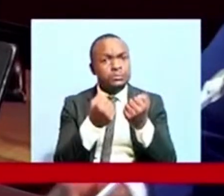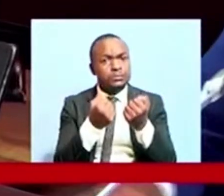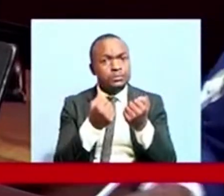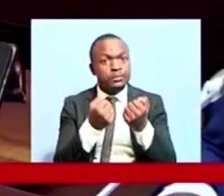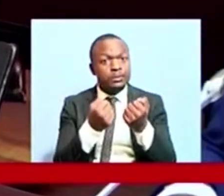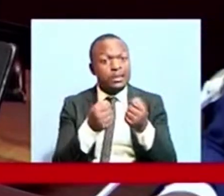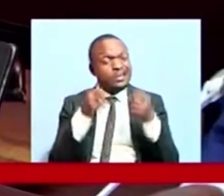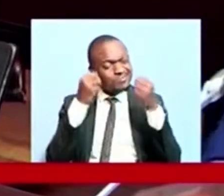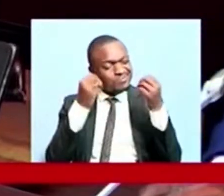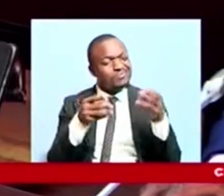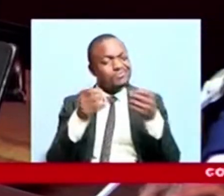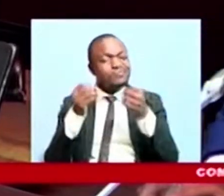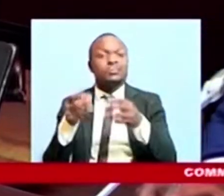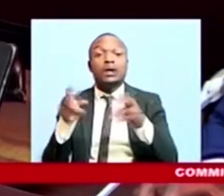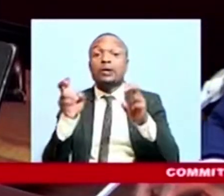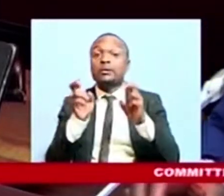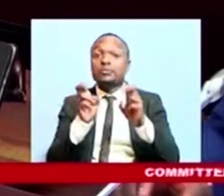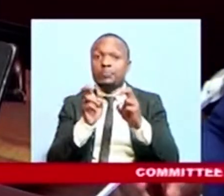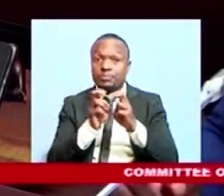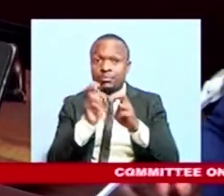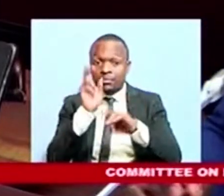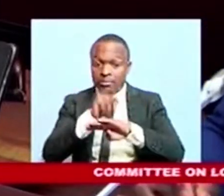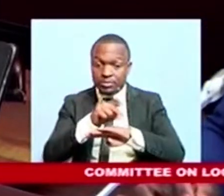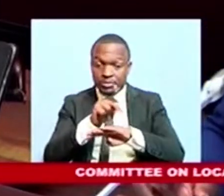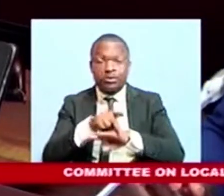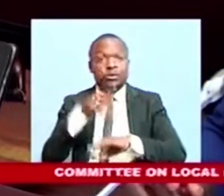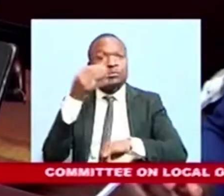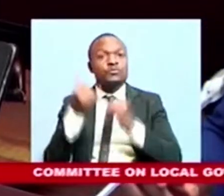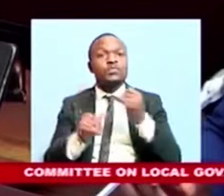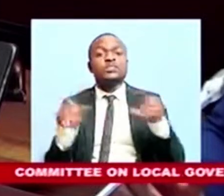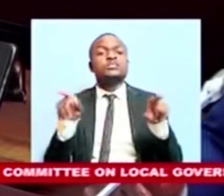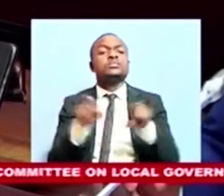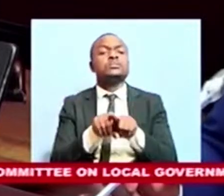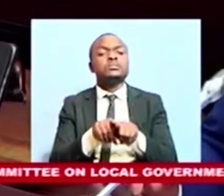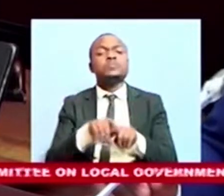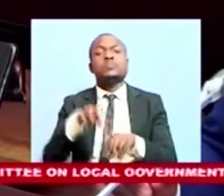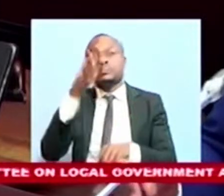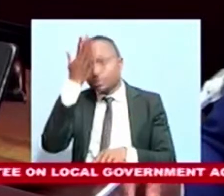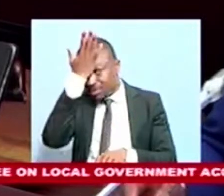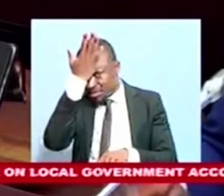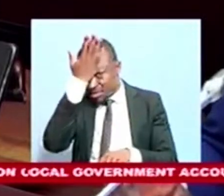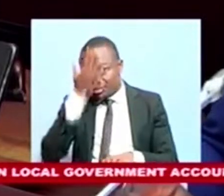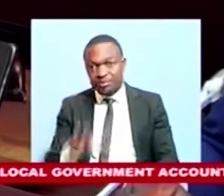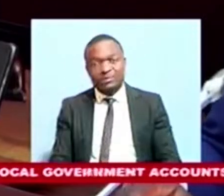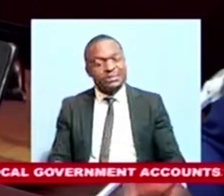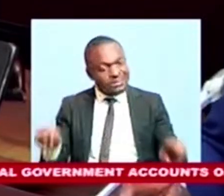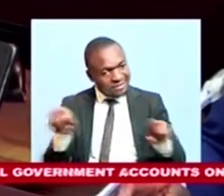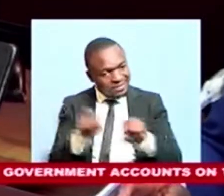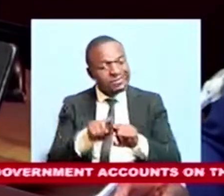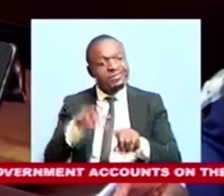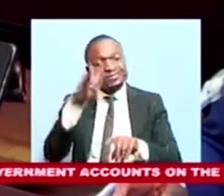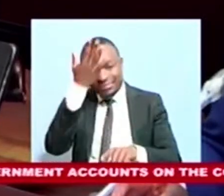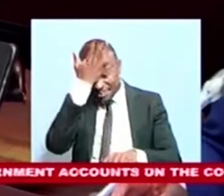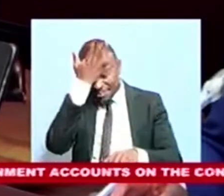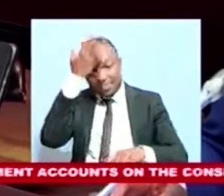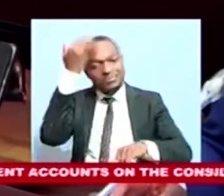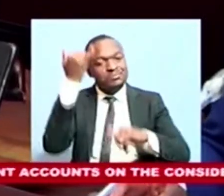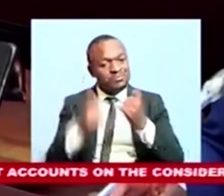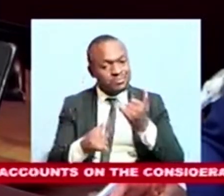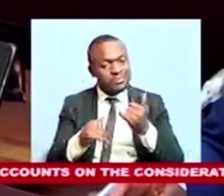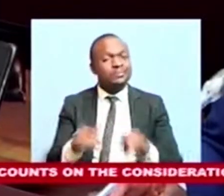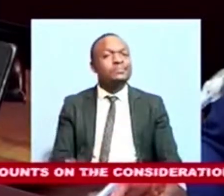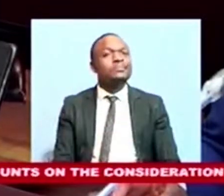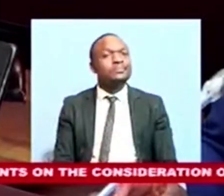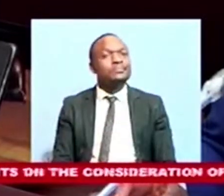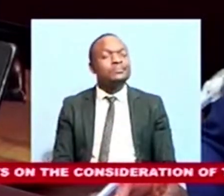most of the contracts would finish on the same date? On the same date, because I have